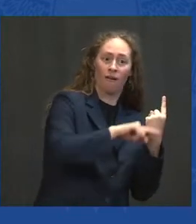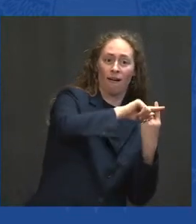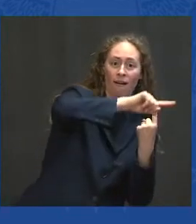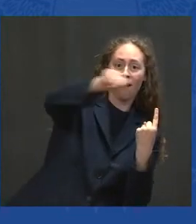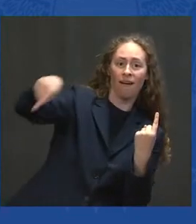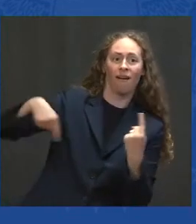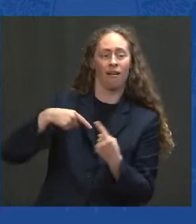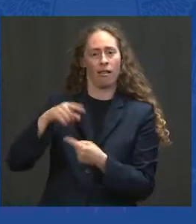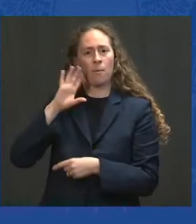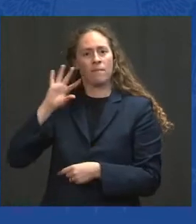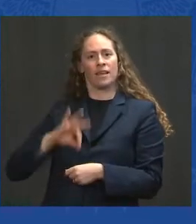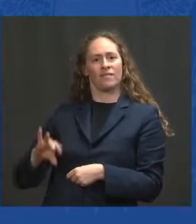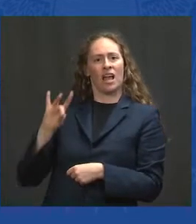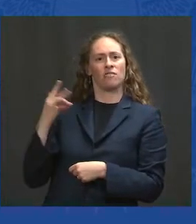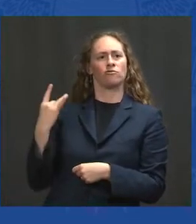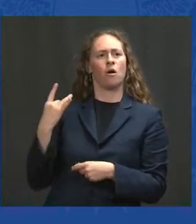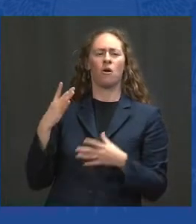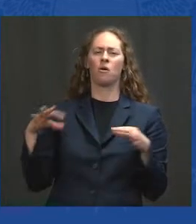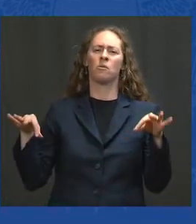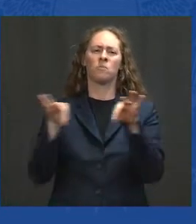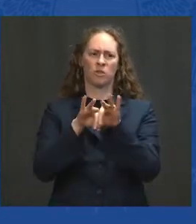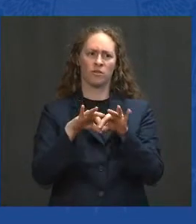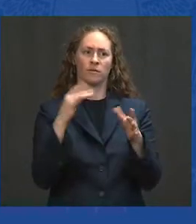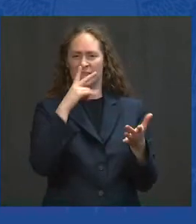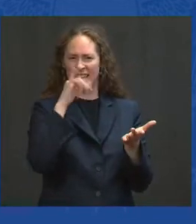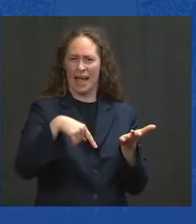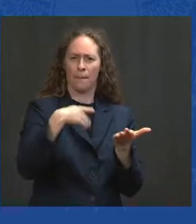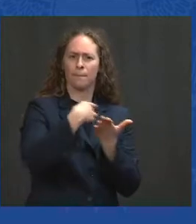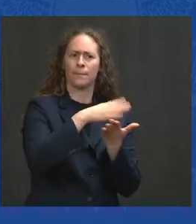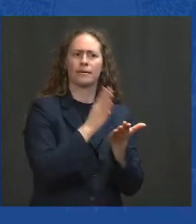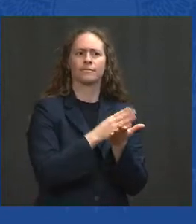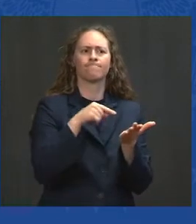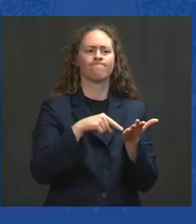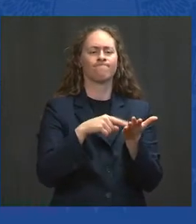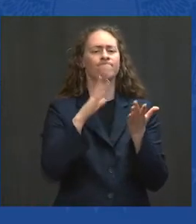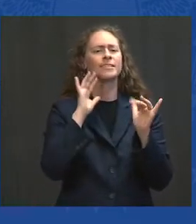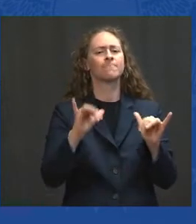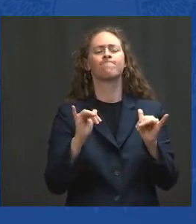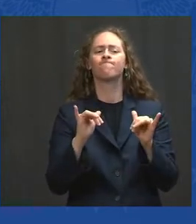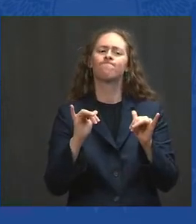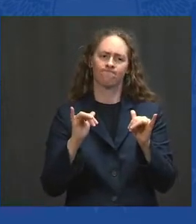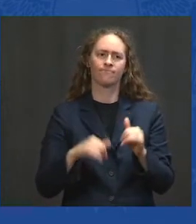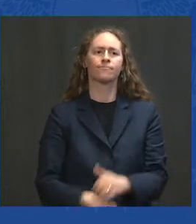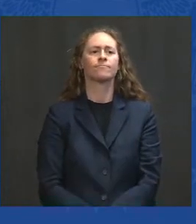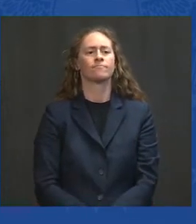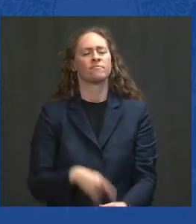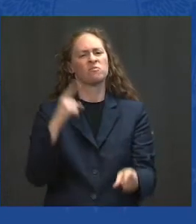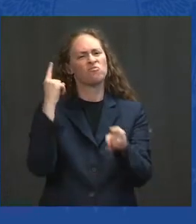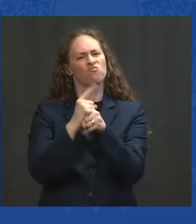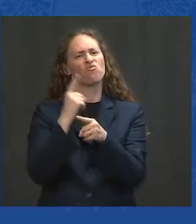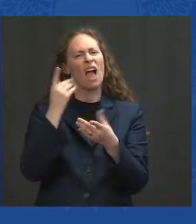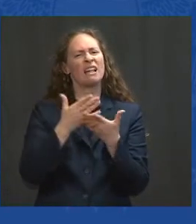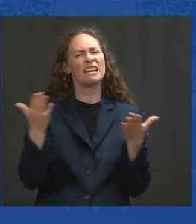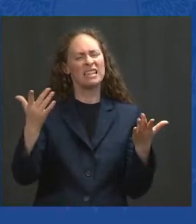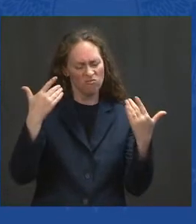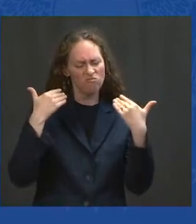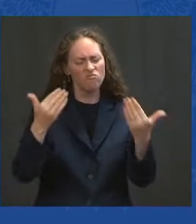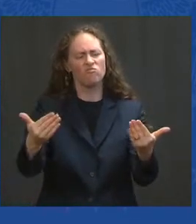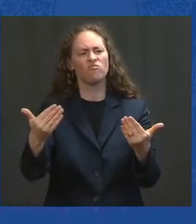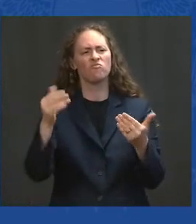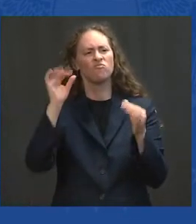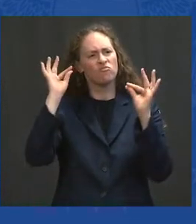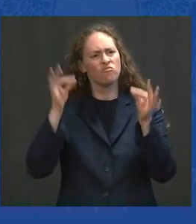your budget all lead to the same place. This is the right thing to do, and it's a smart thing